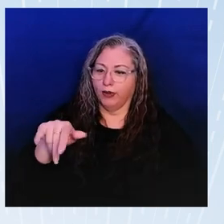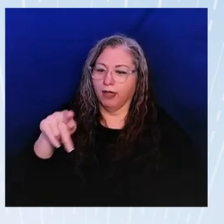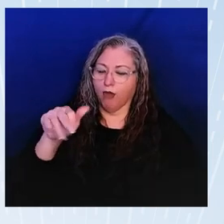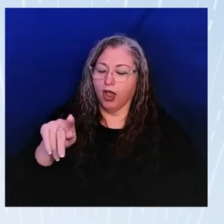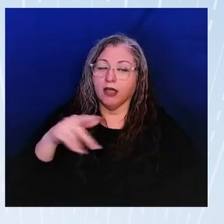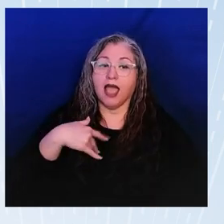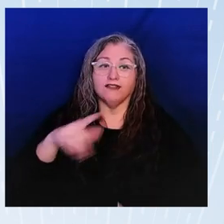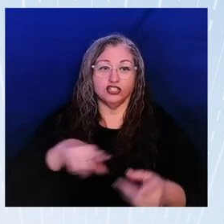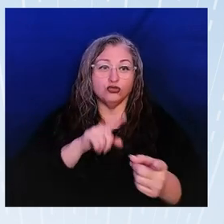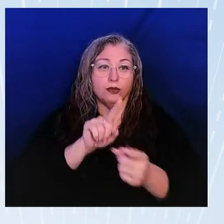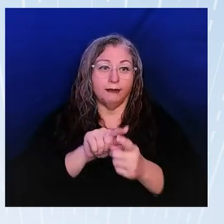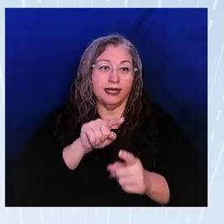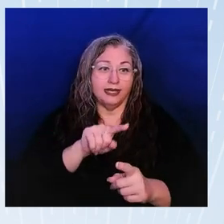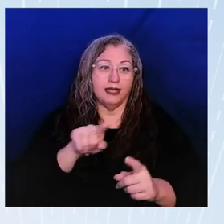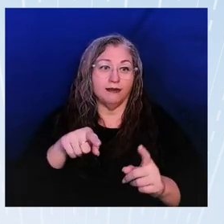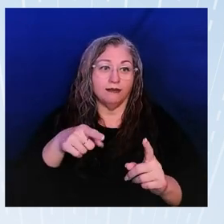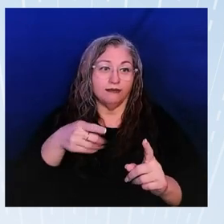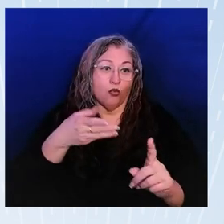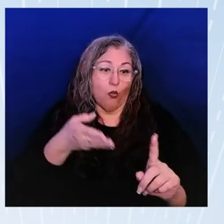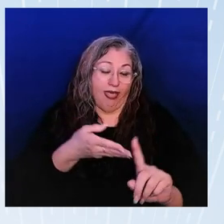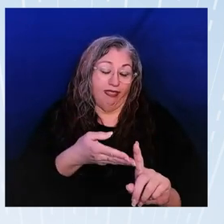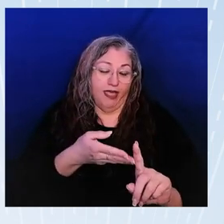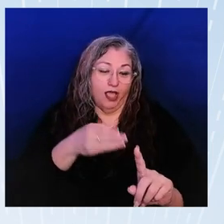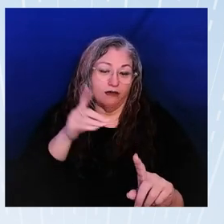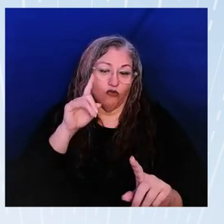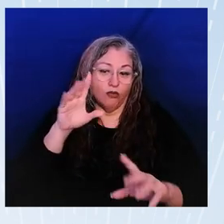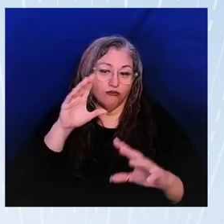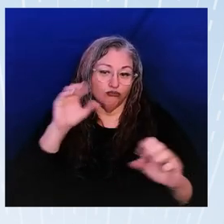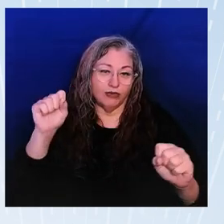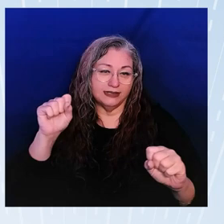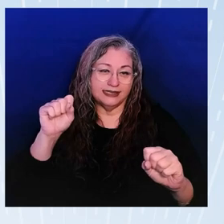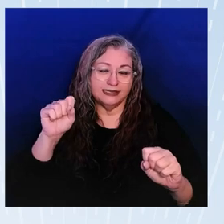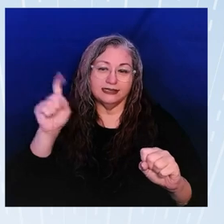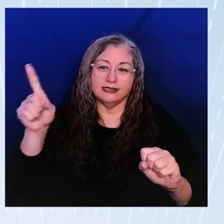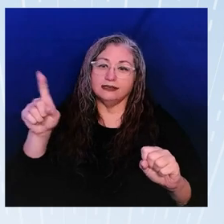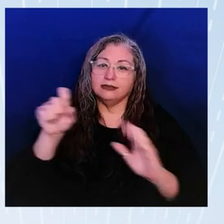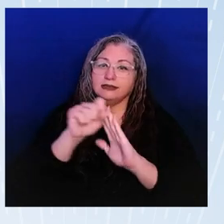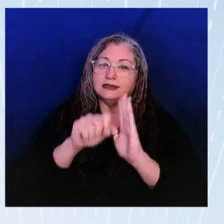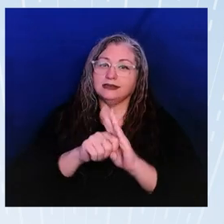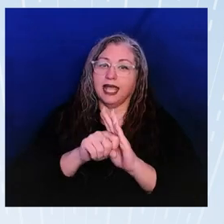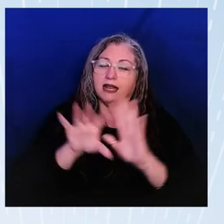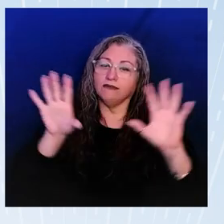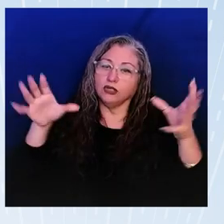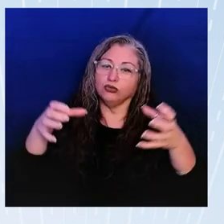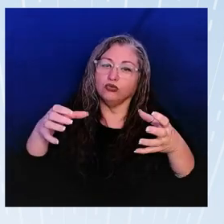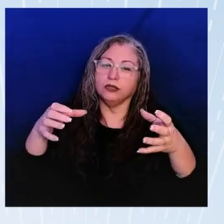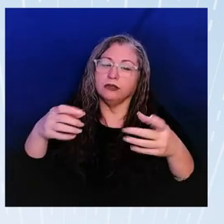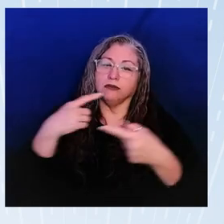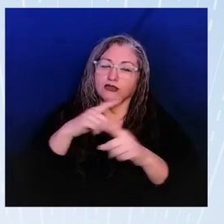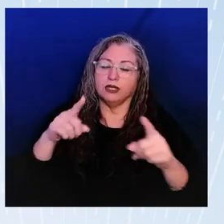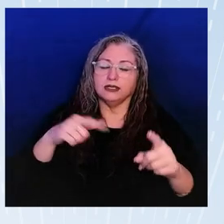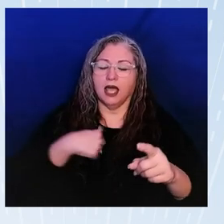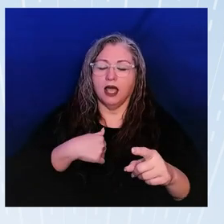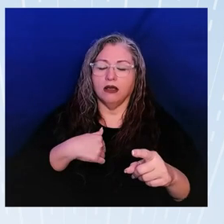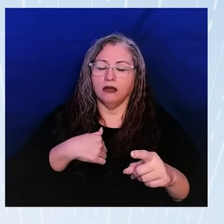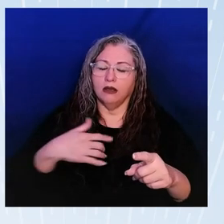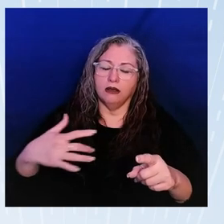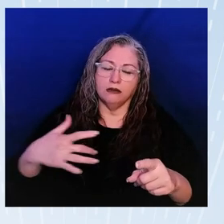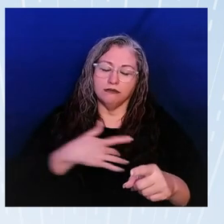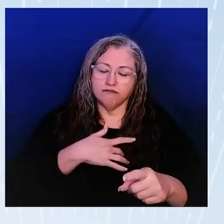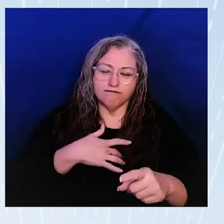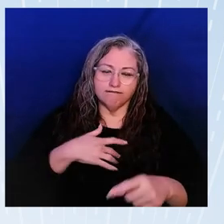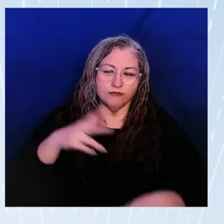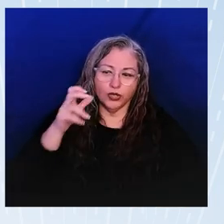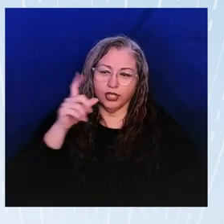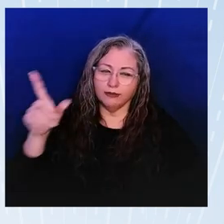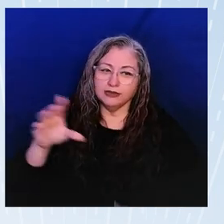Bran when he was in town for the President's State of the Union address. I was incredibly moved to hear him speak. I